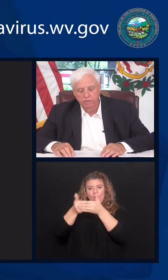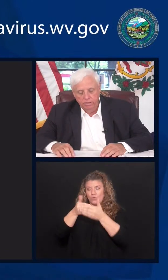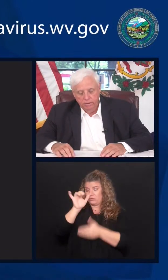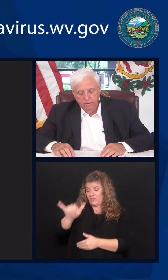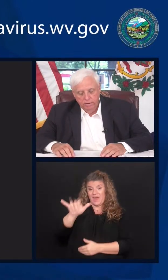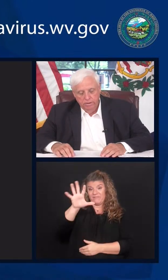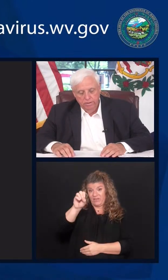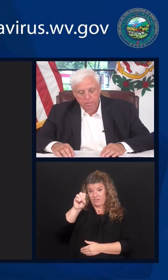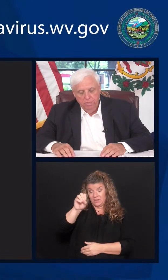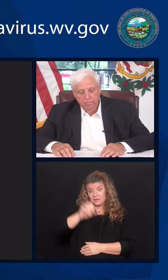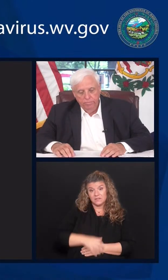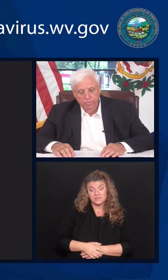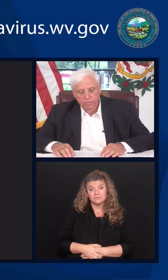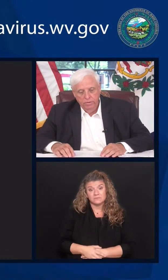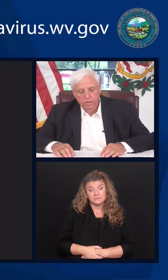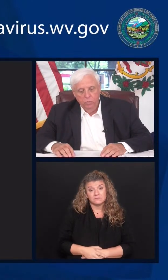50.